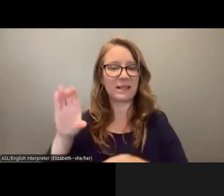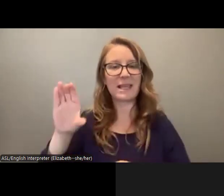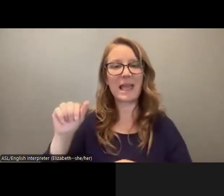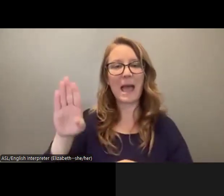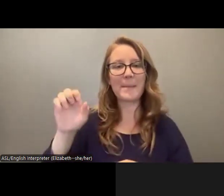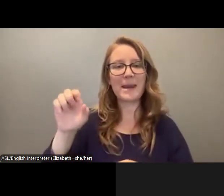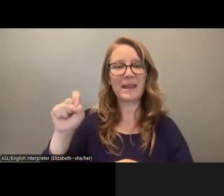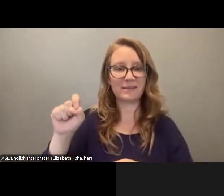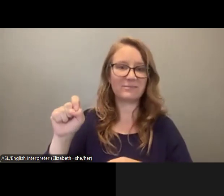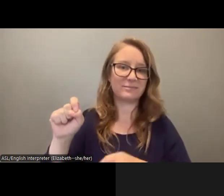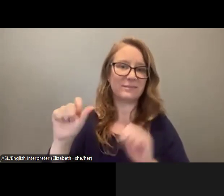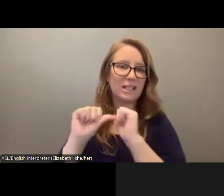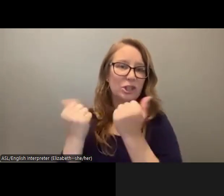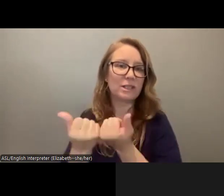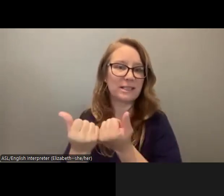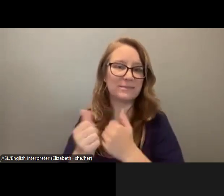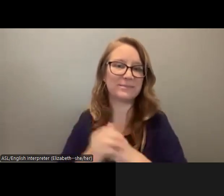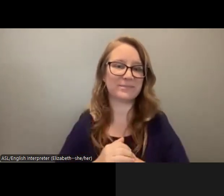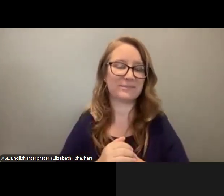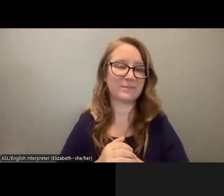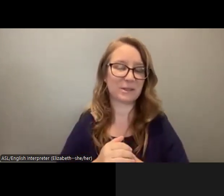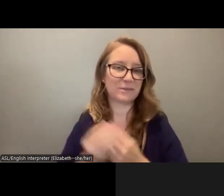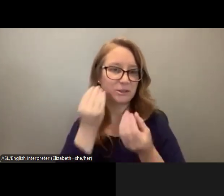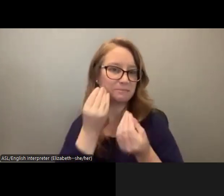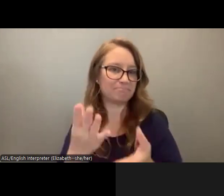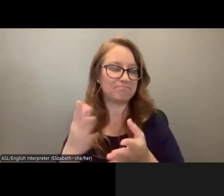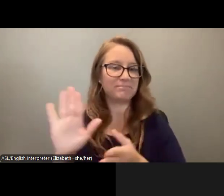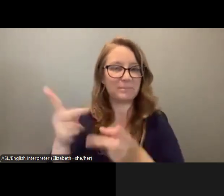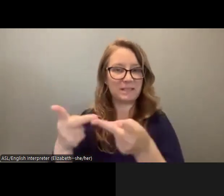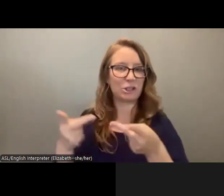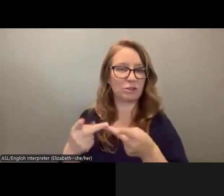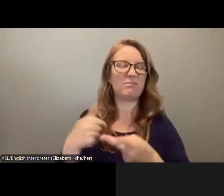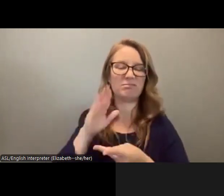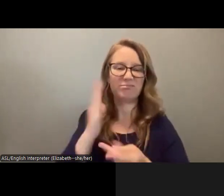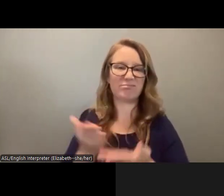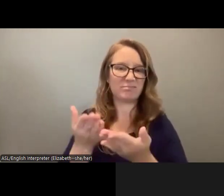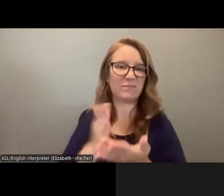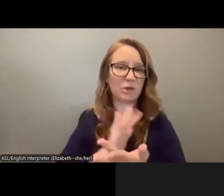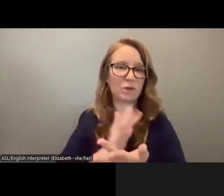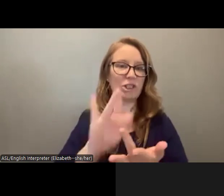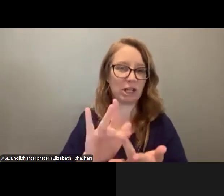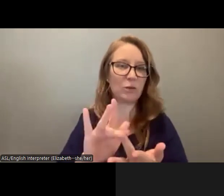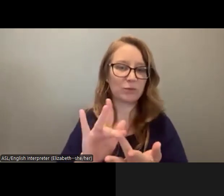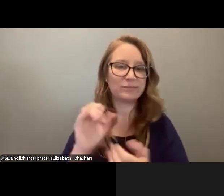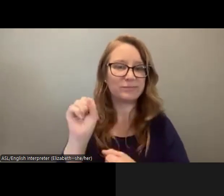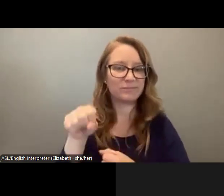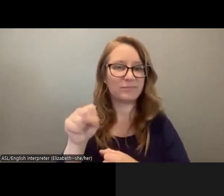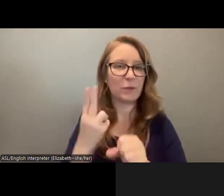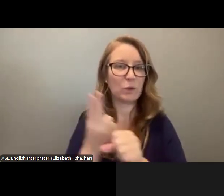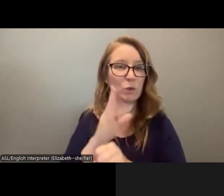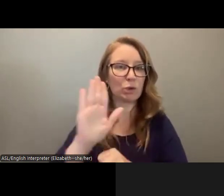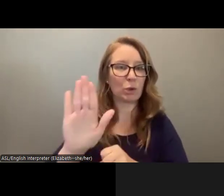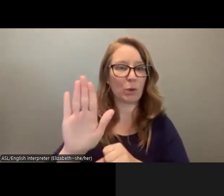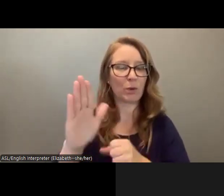agency. So just, I would reach out and certainly use your